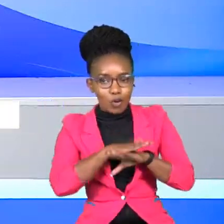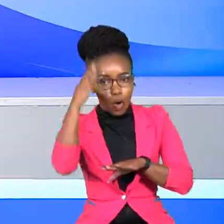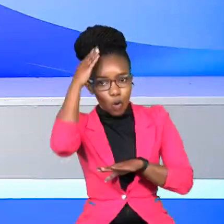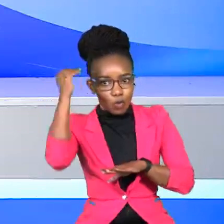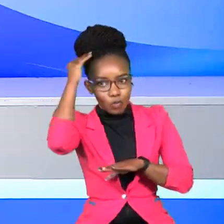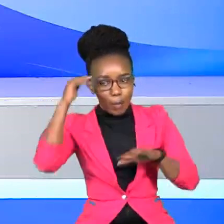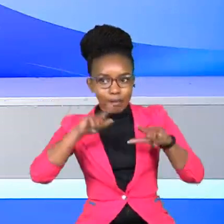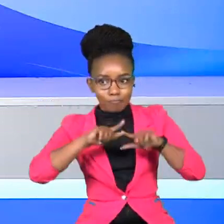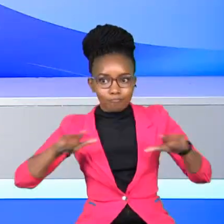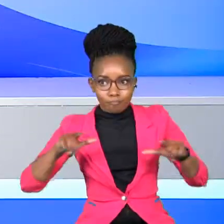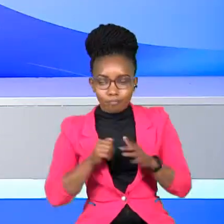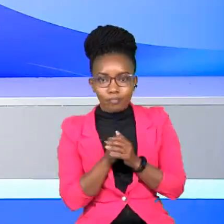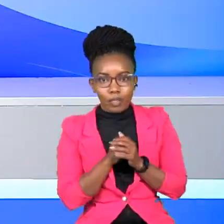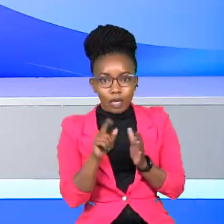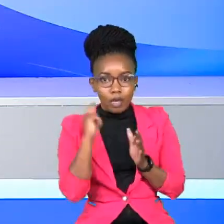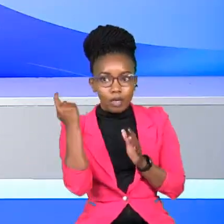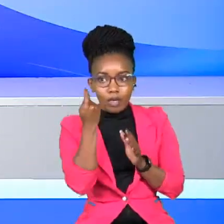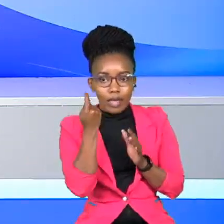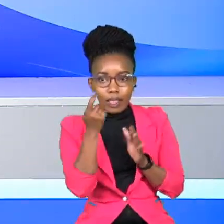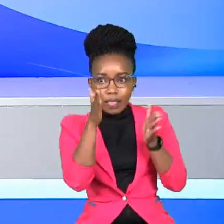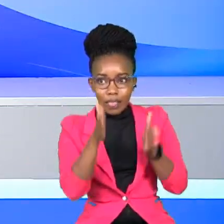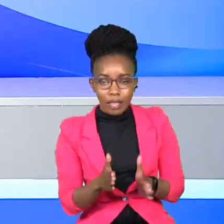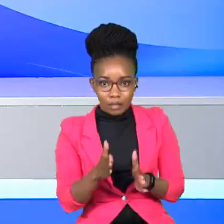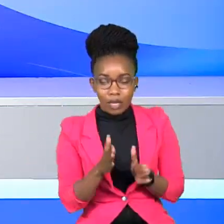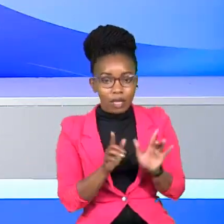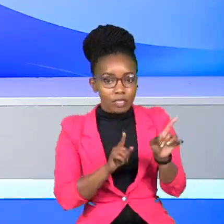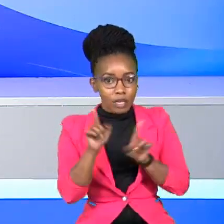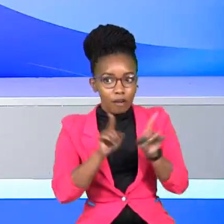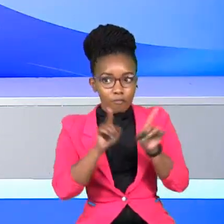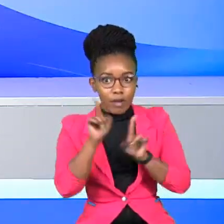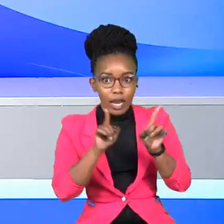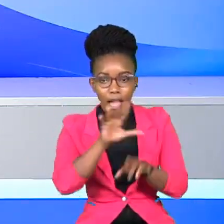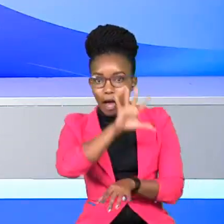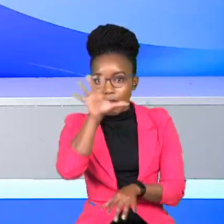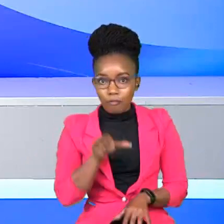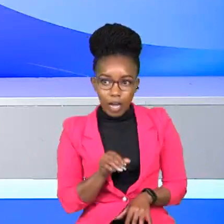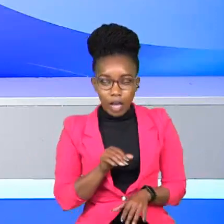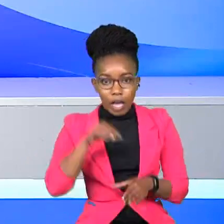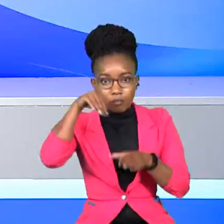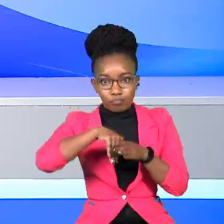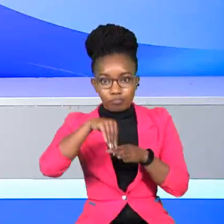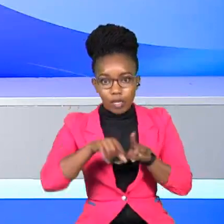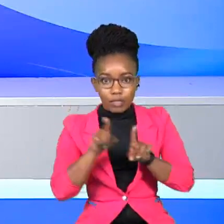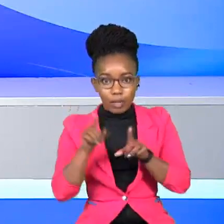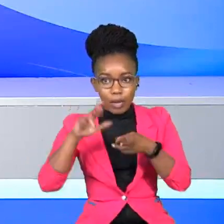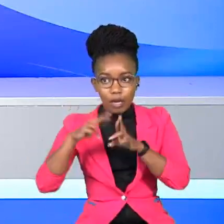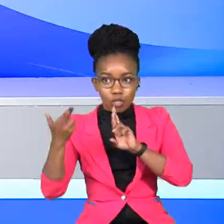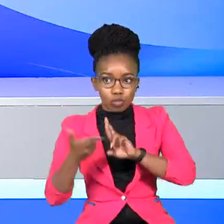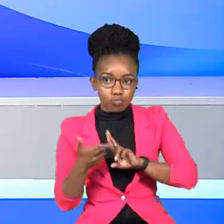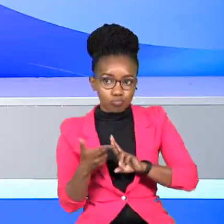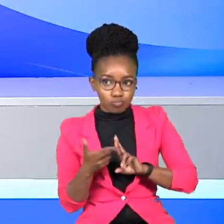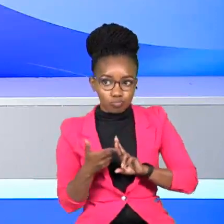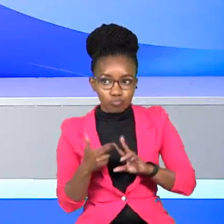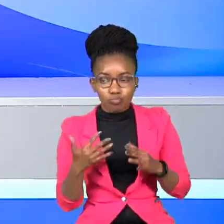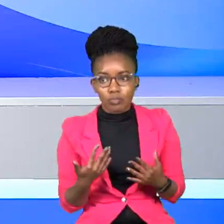making SL Kenya's go-to destination in the Horn of Africa for investment and relations. Also, catch